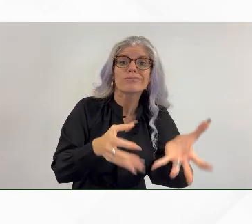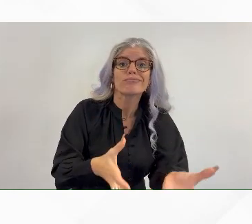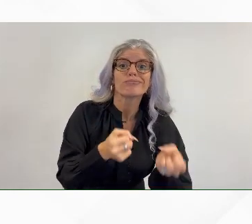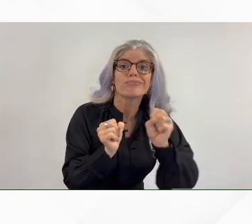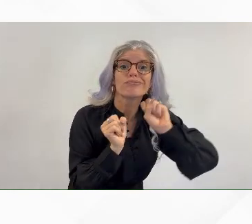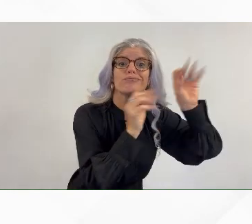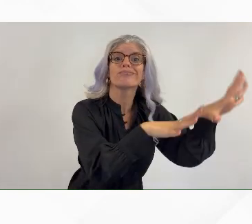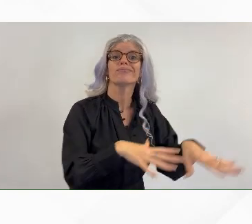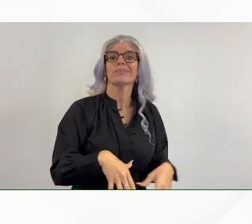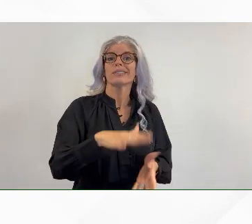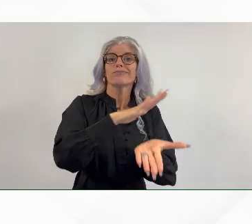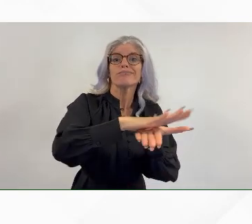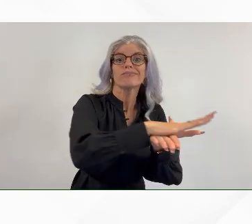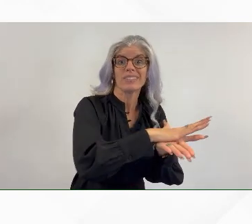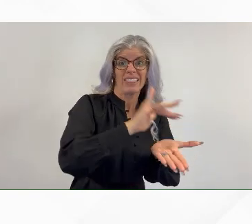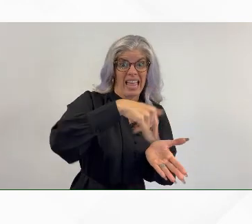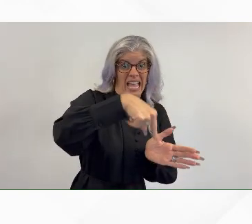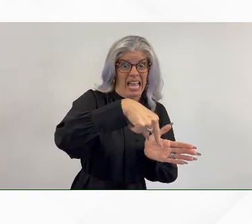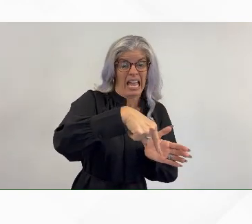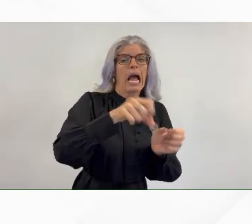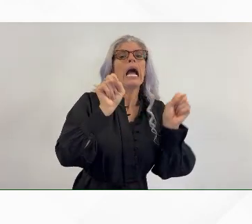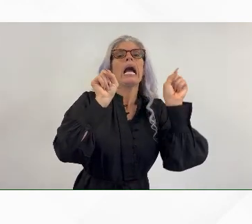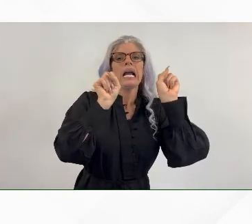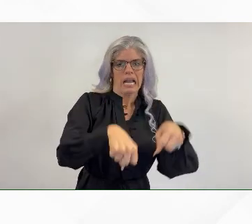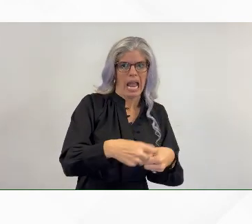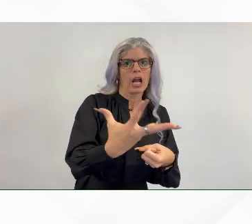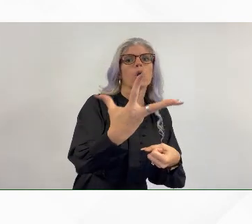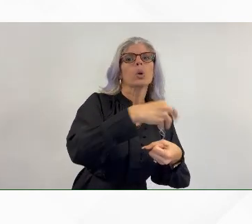or parking lots.